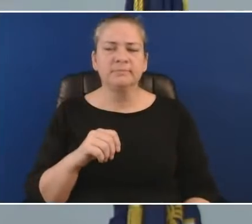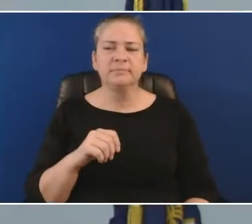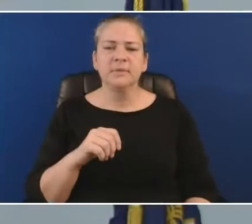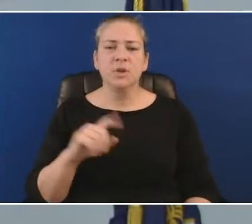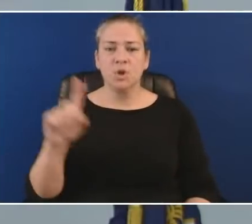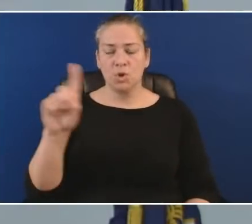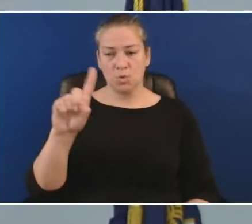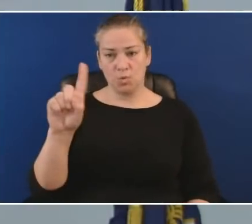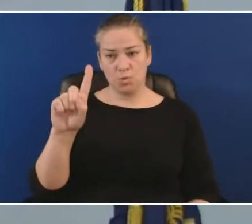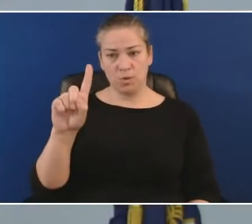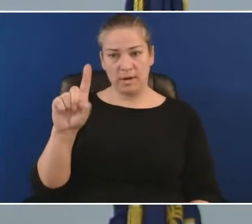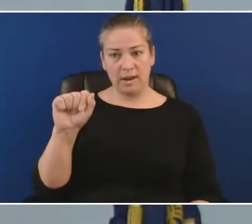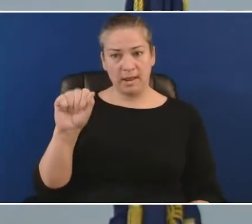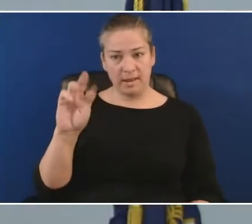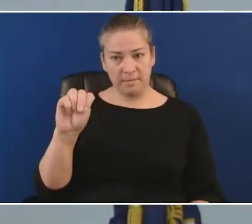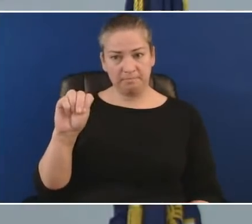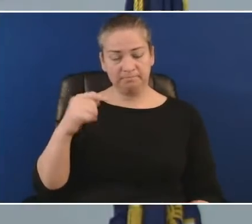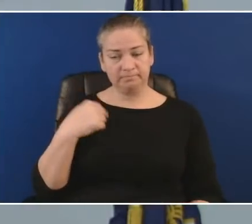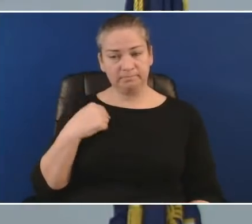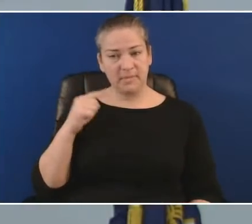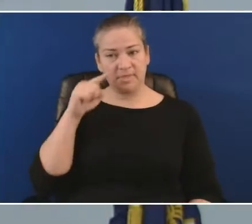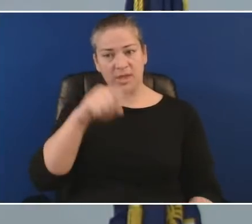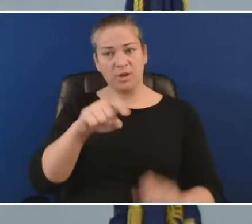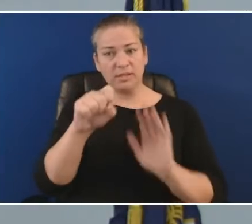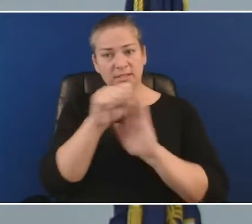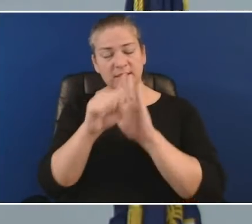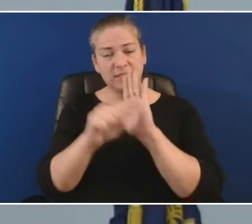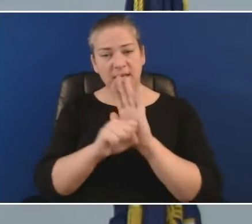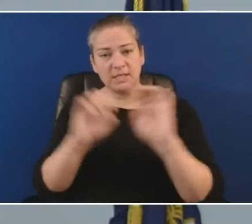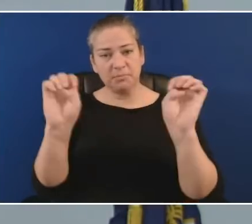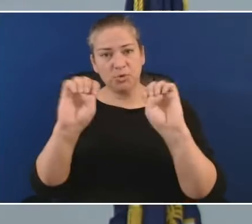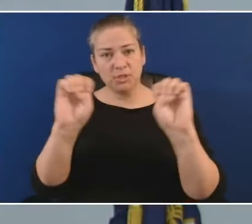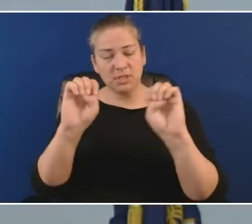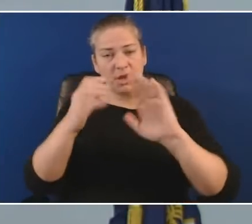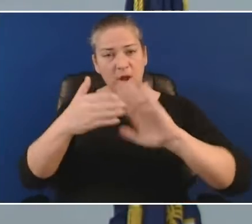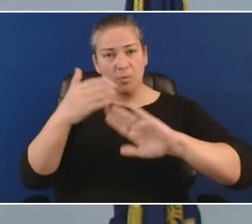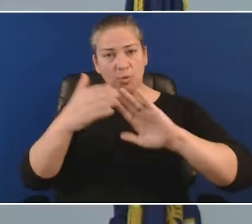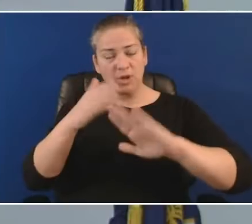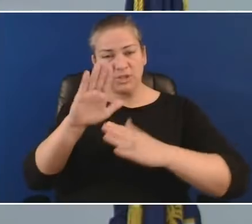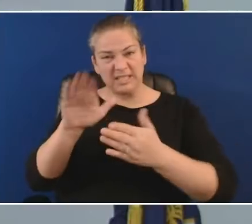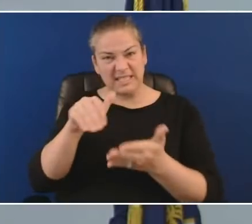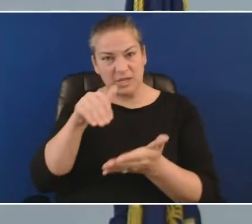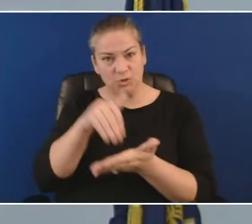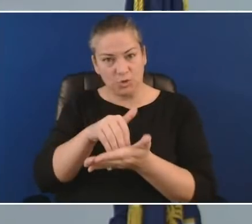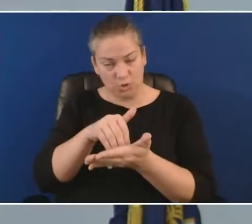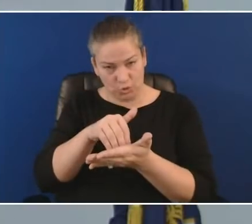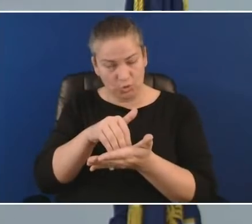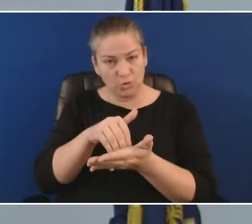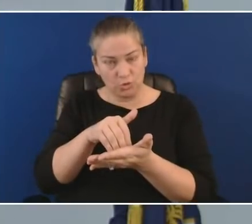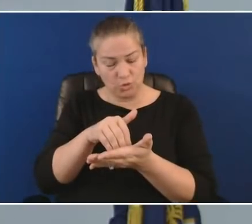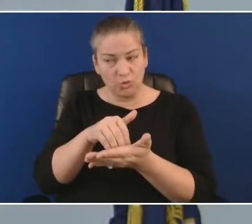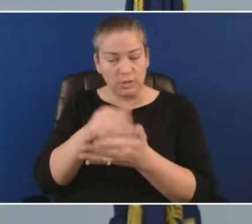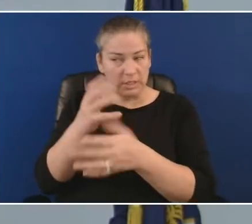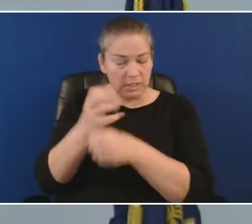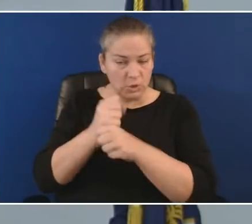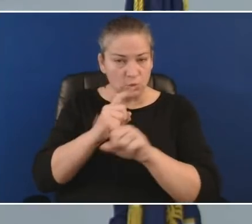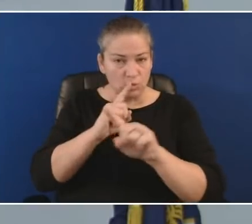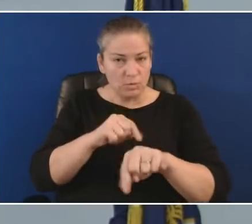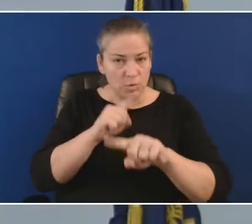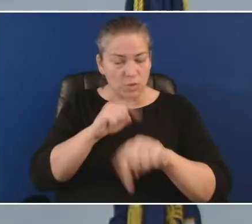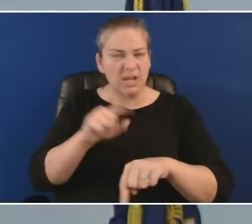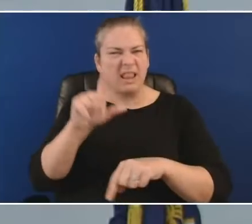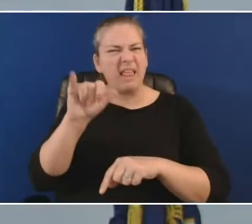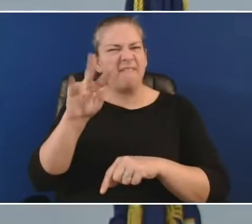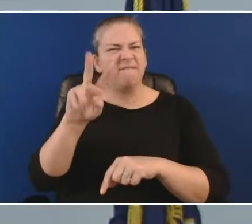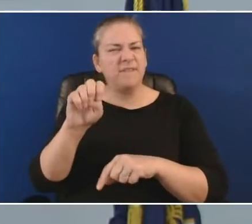was at the State Emergency Operations Center hearing the reports coming in live.